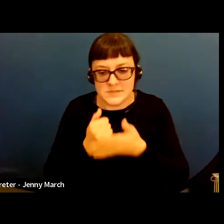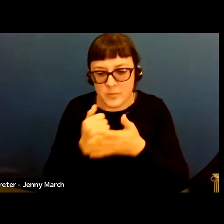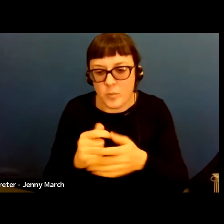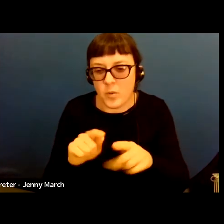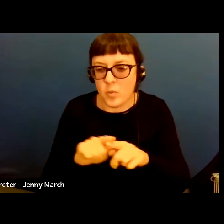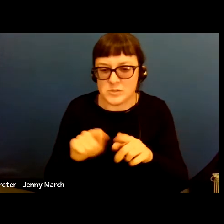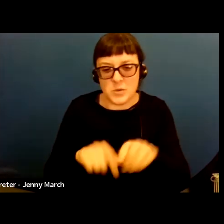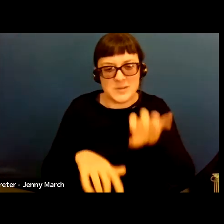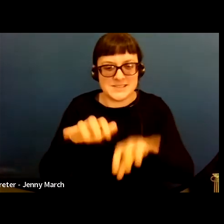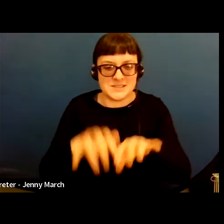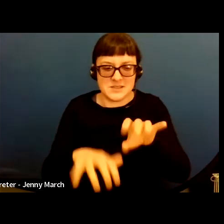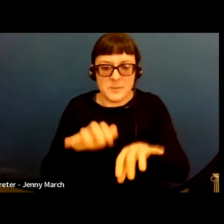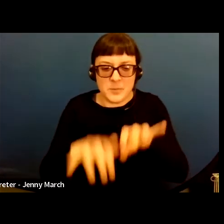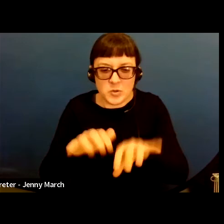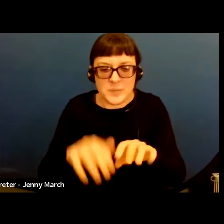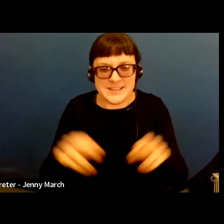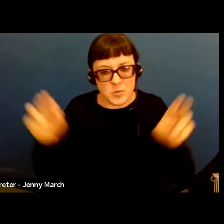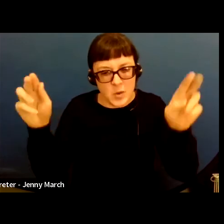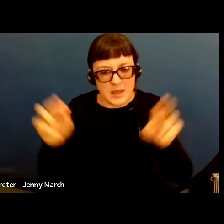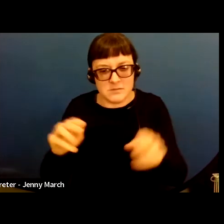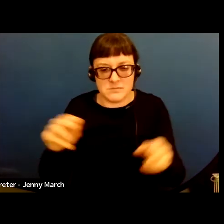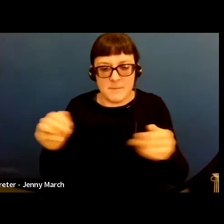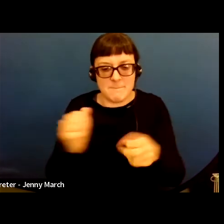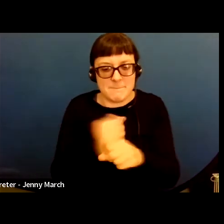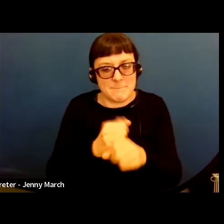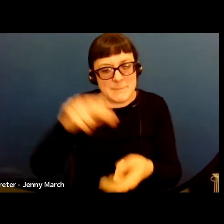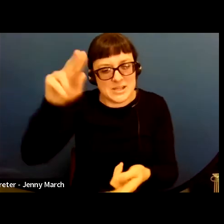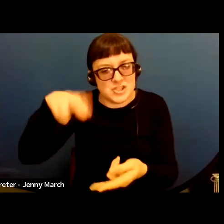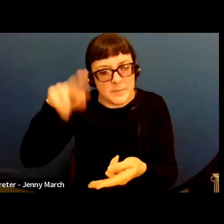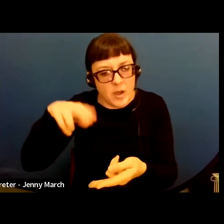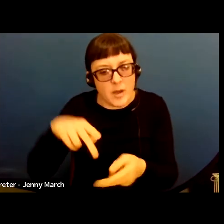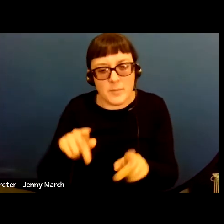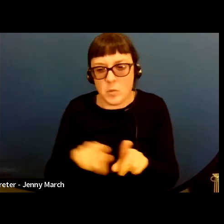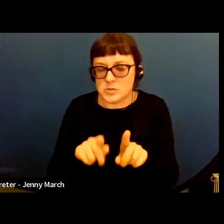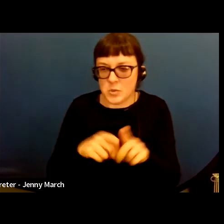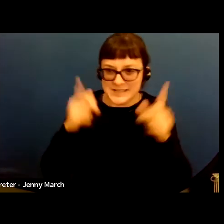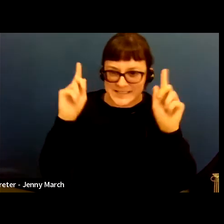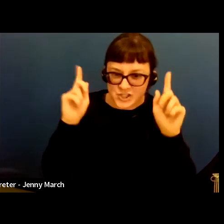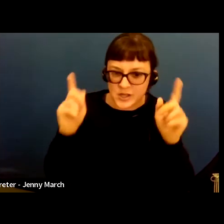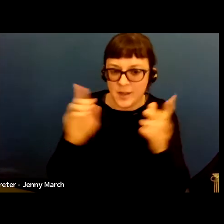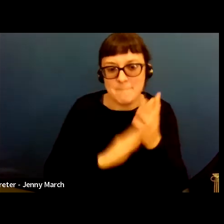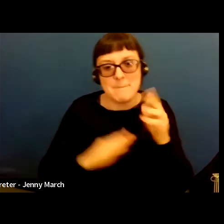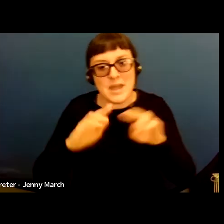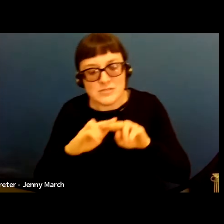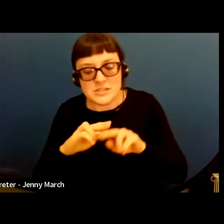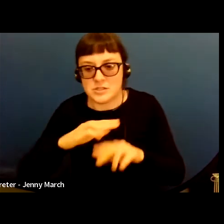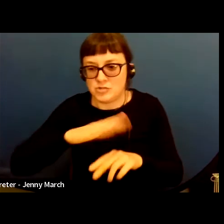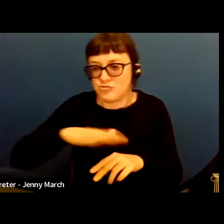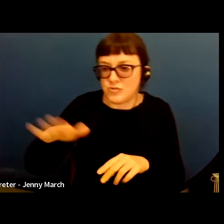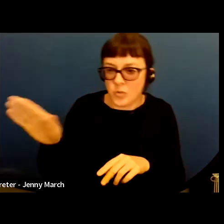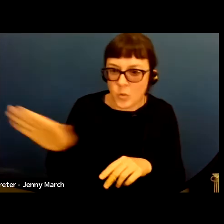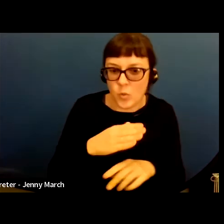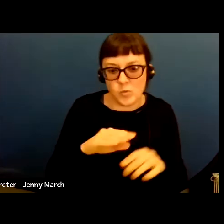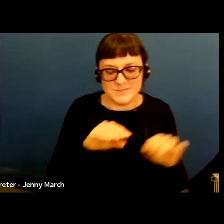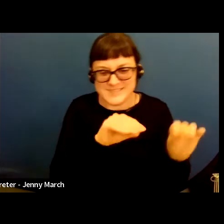once we've driven down the unit cost of devices, we also need to make sure that teachers, parents and children are educated in how to